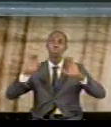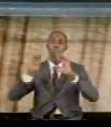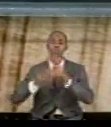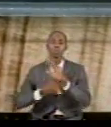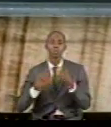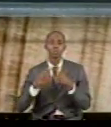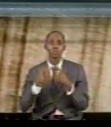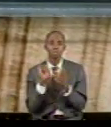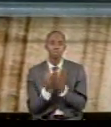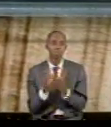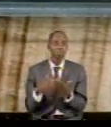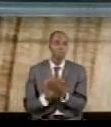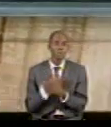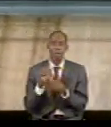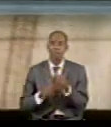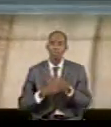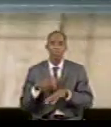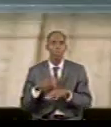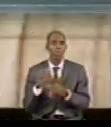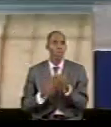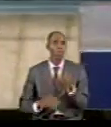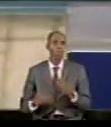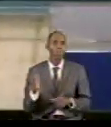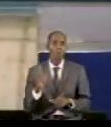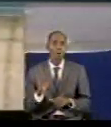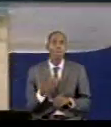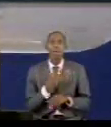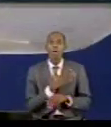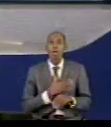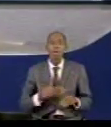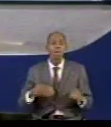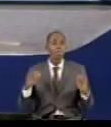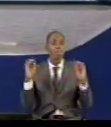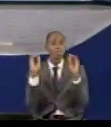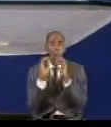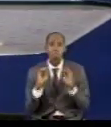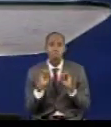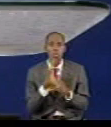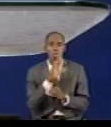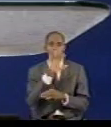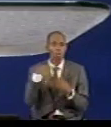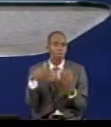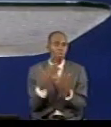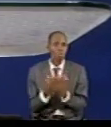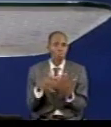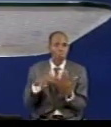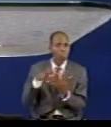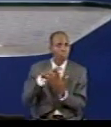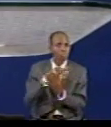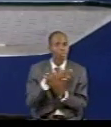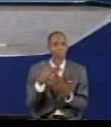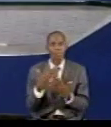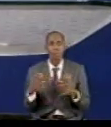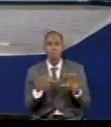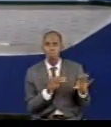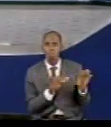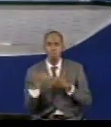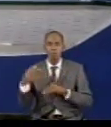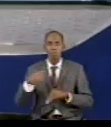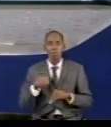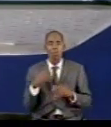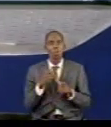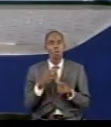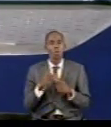every time, everywhere. But none of these things move me, neither count I my